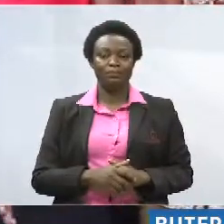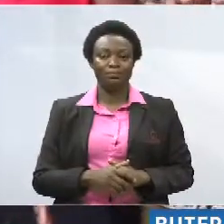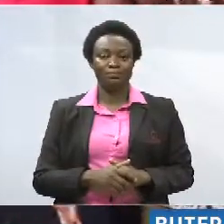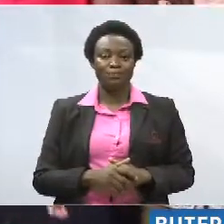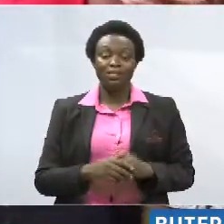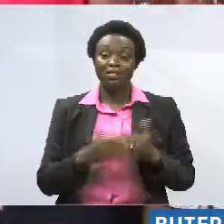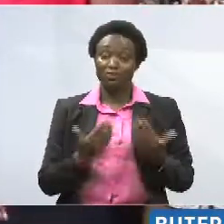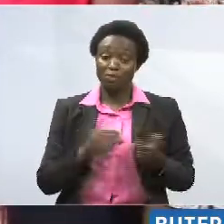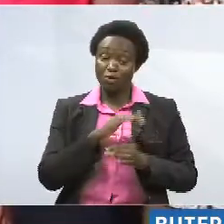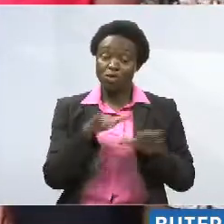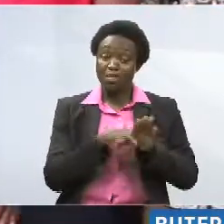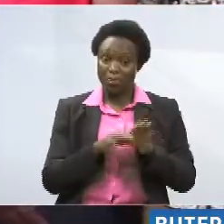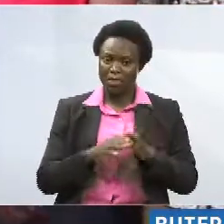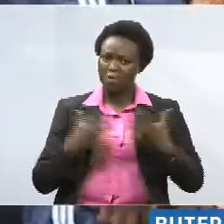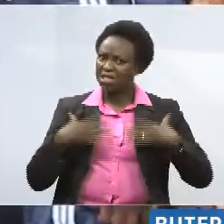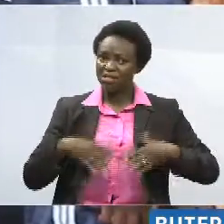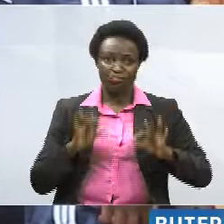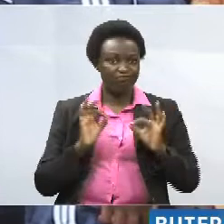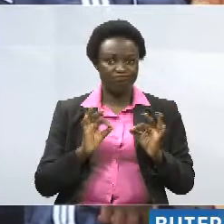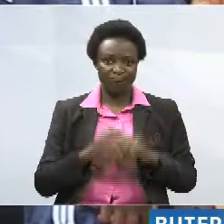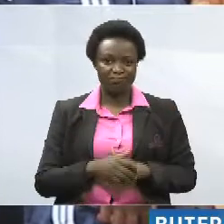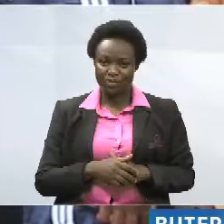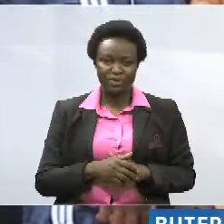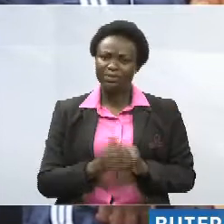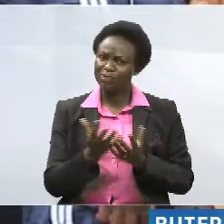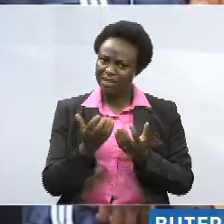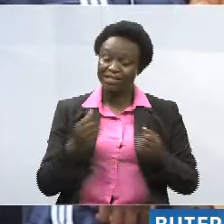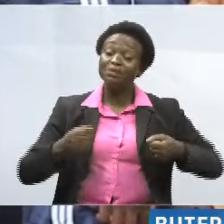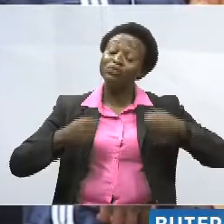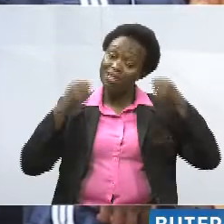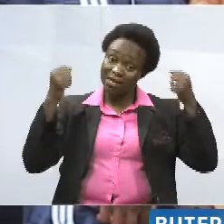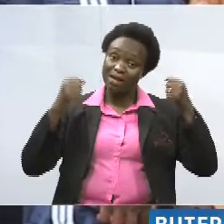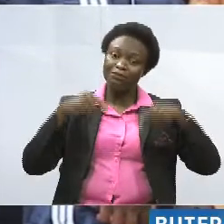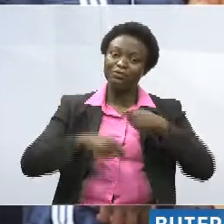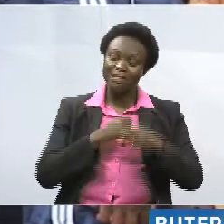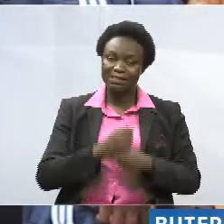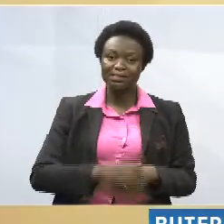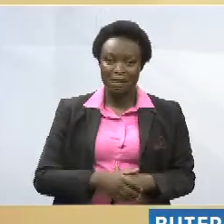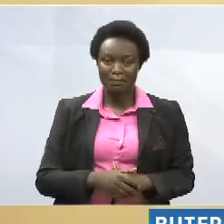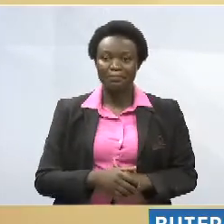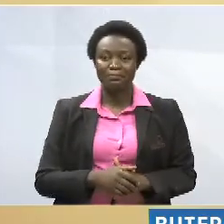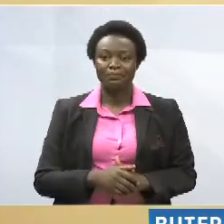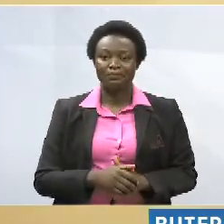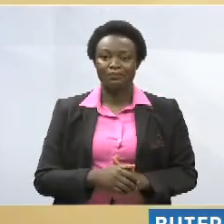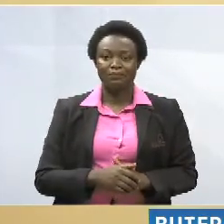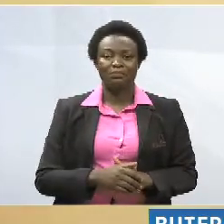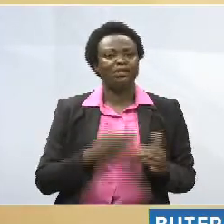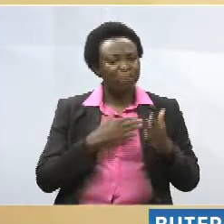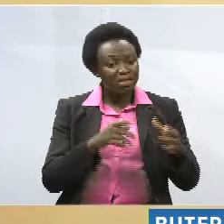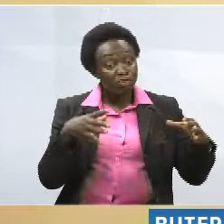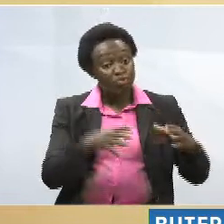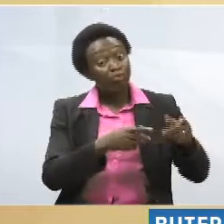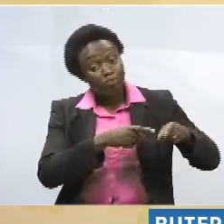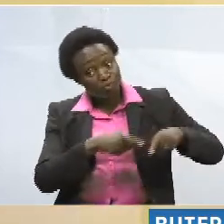Mategeezezza ng'abazannyi ba ttiimu eno bali mu mbeera ennungi era nti basuubira ekikopo eky'omwaka guno okugenda mu ssaza ly'e Mawokota. Mugende gye mugenda nga